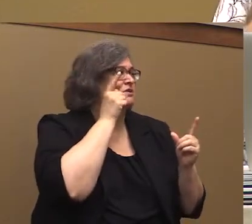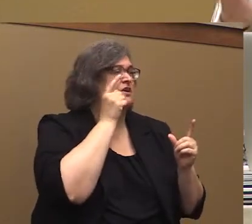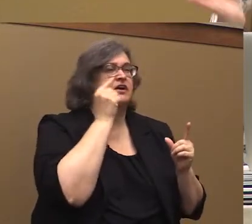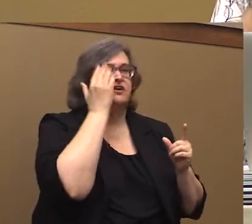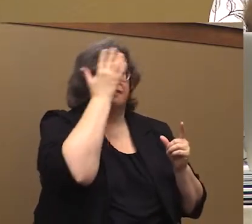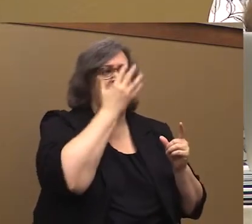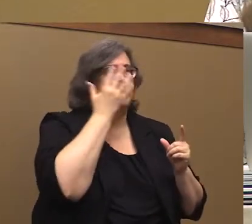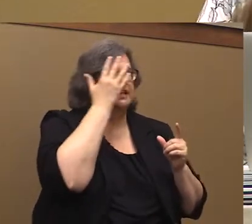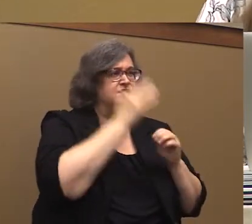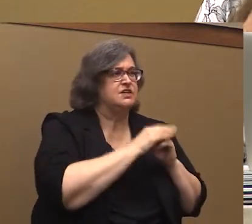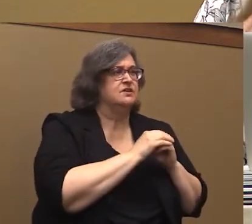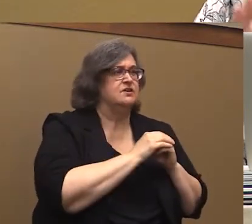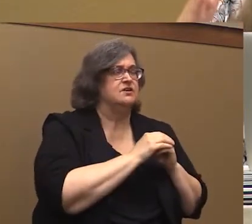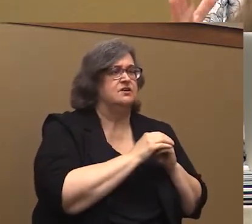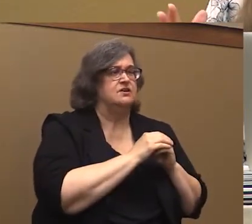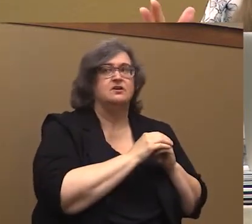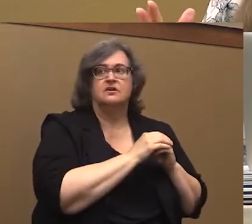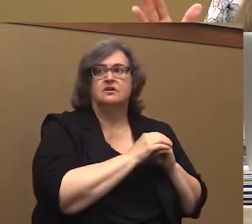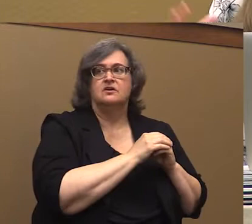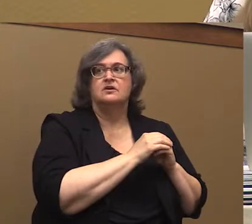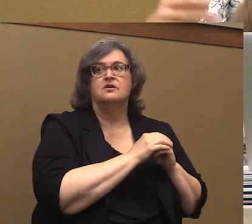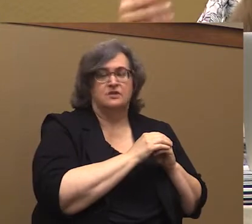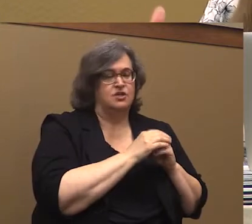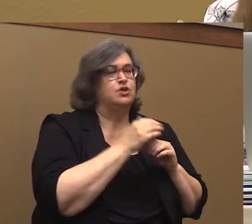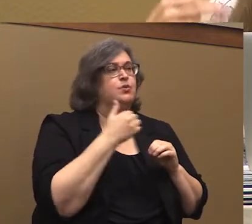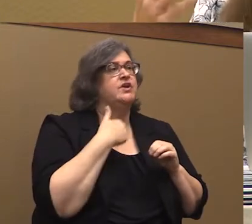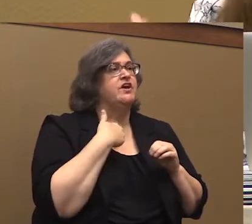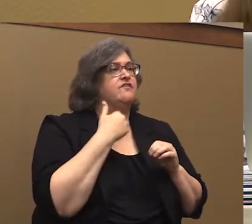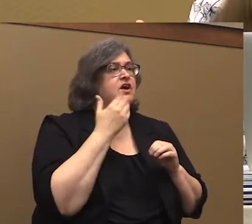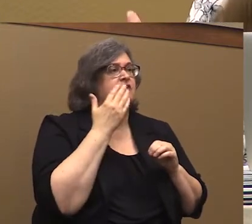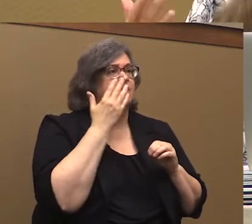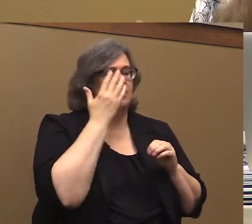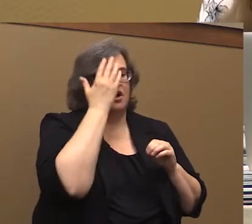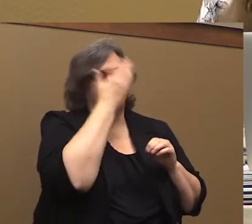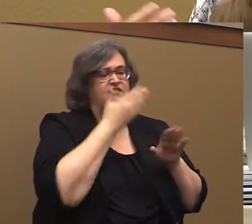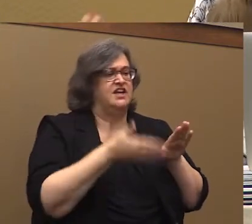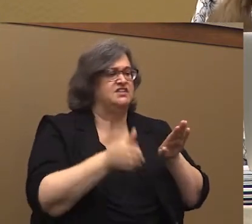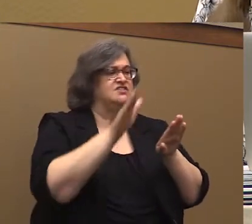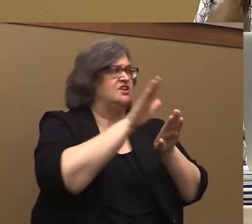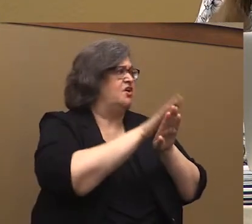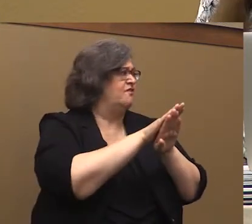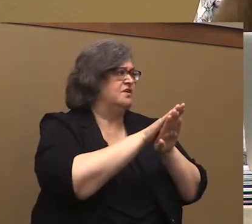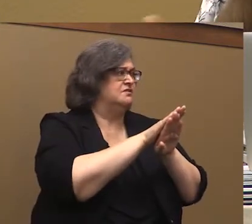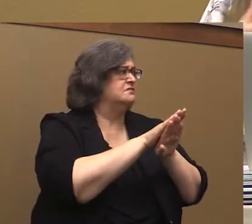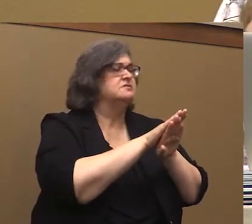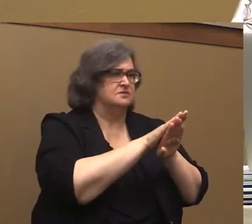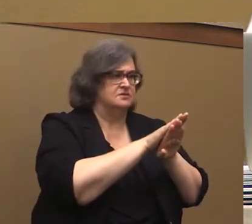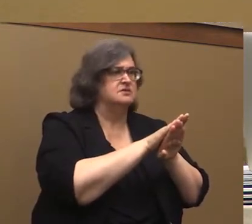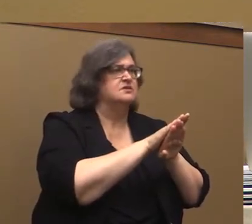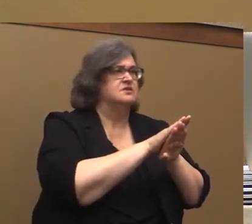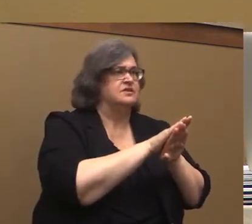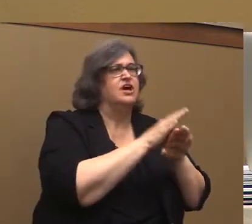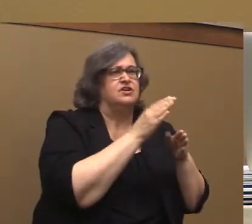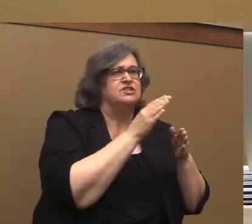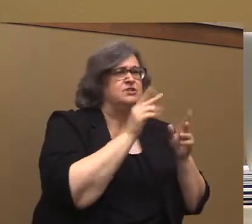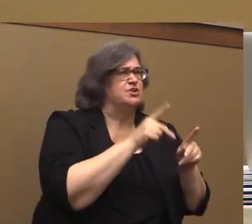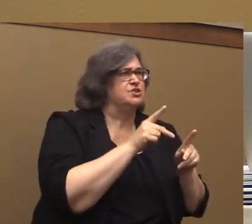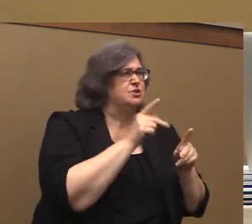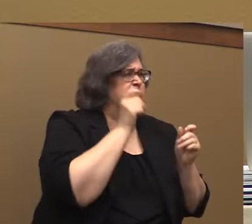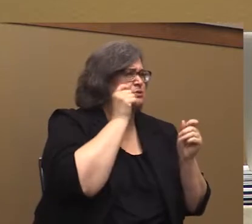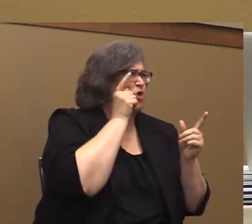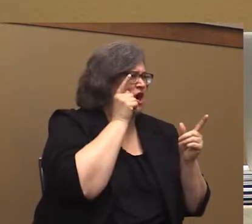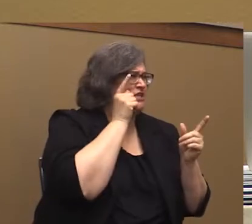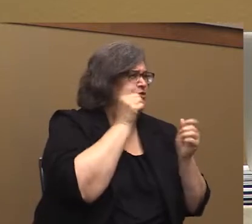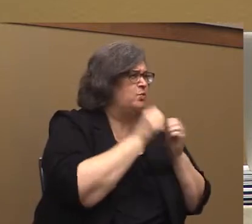like putting a transparency over the face. Would the person be surprised or not? Like the cupboard story, are